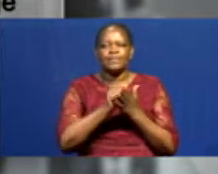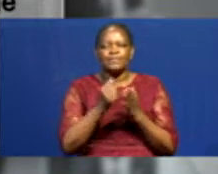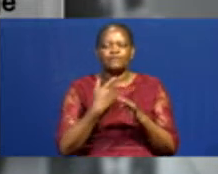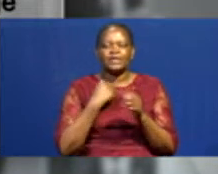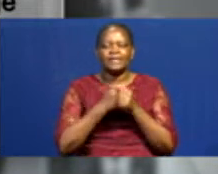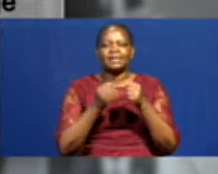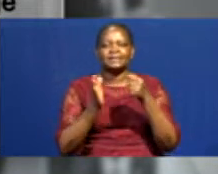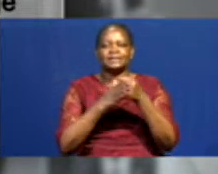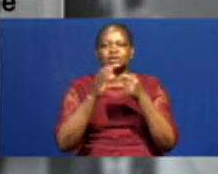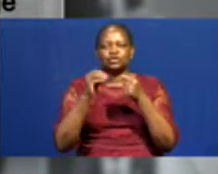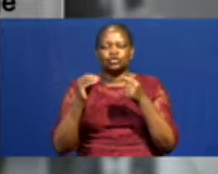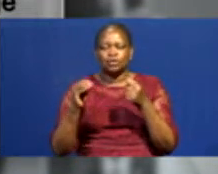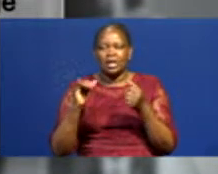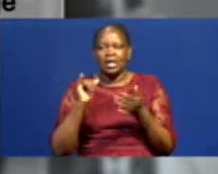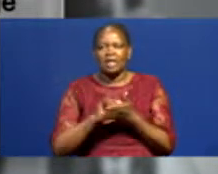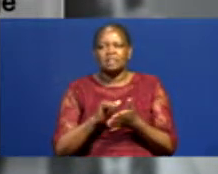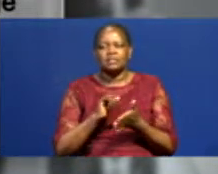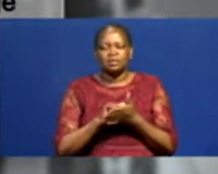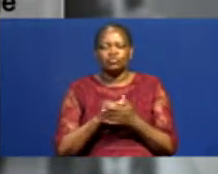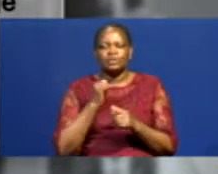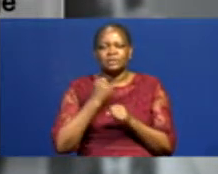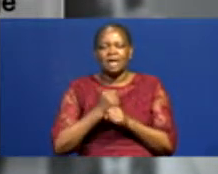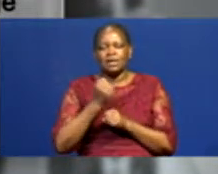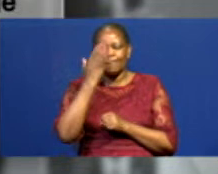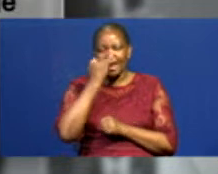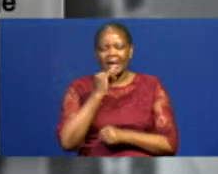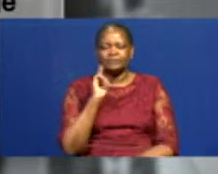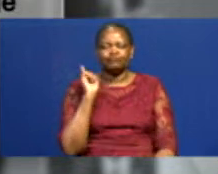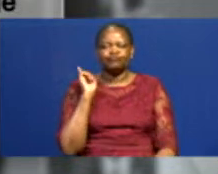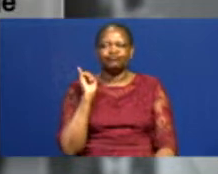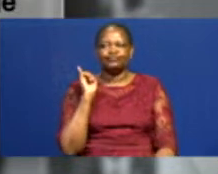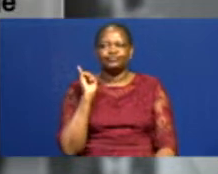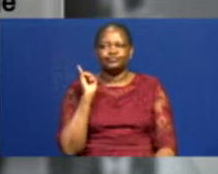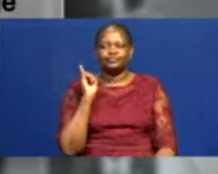were entrusted to it by Murumbi.